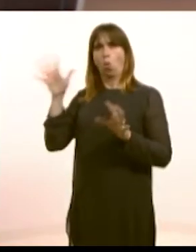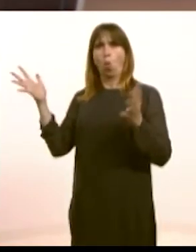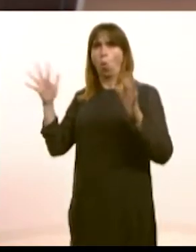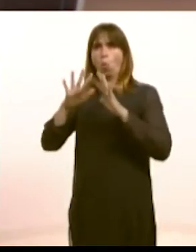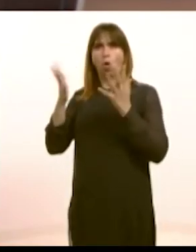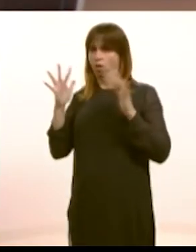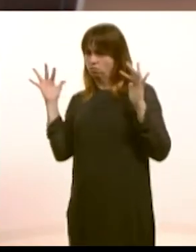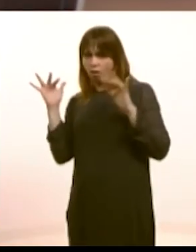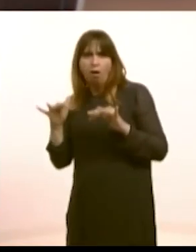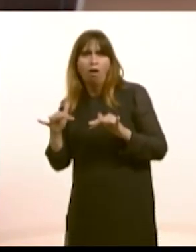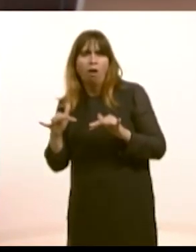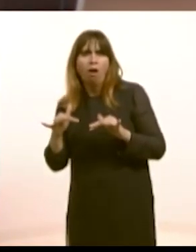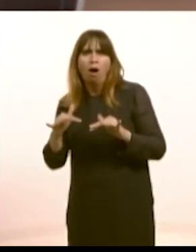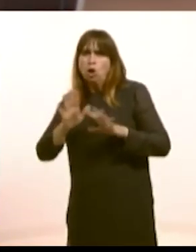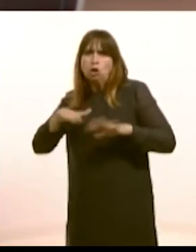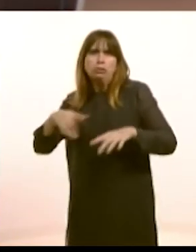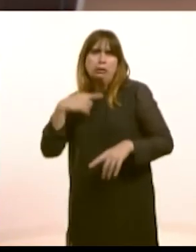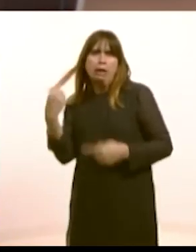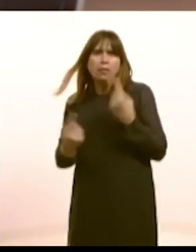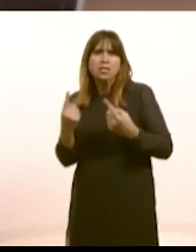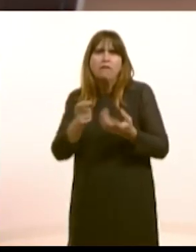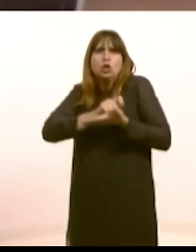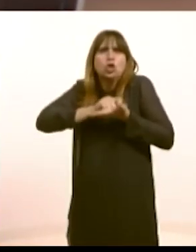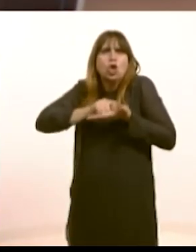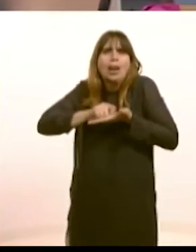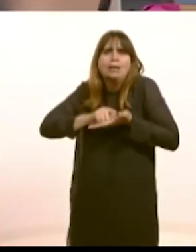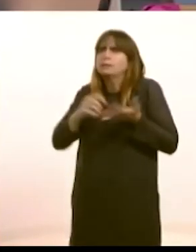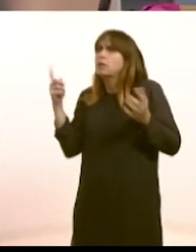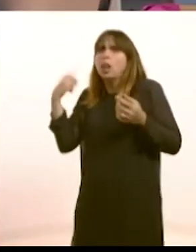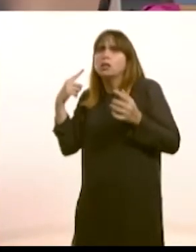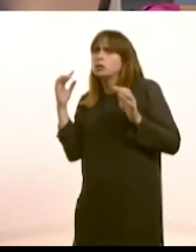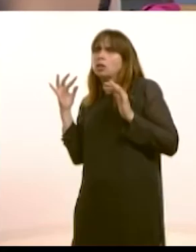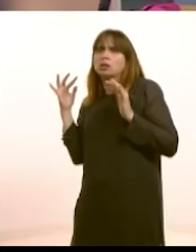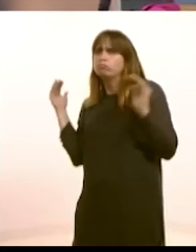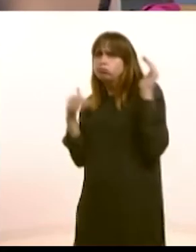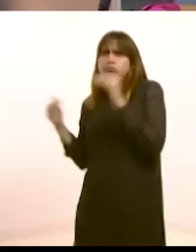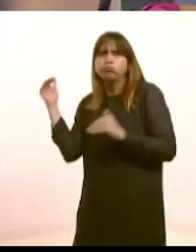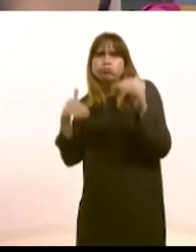Yeah. Where we had predatory journalists arriving from London who were